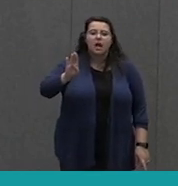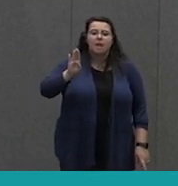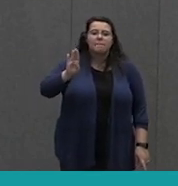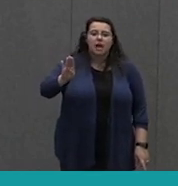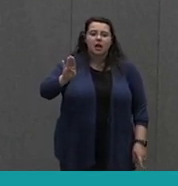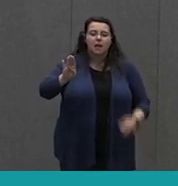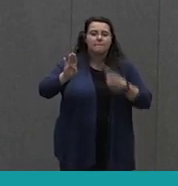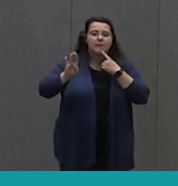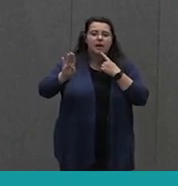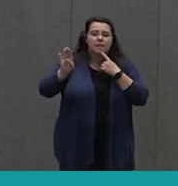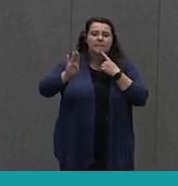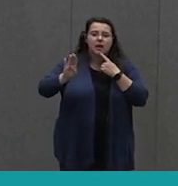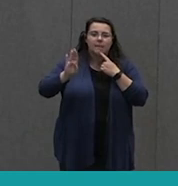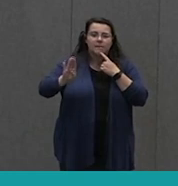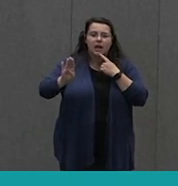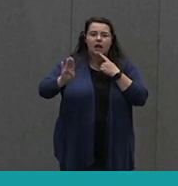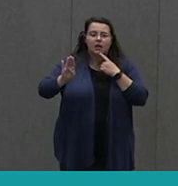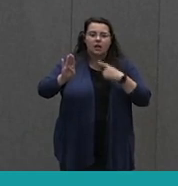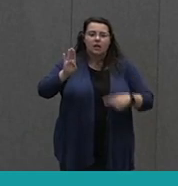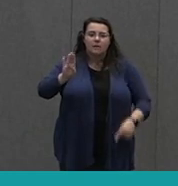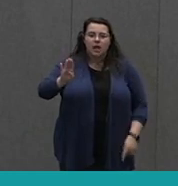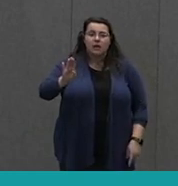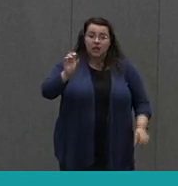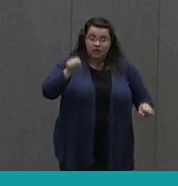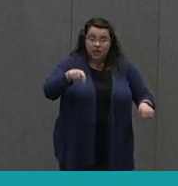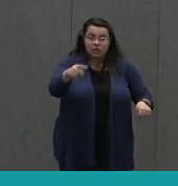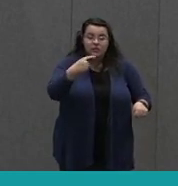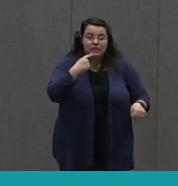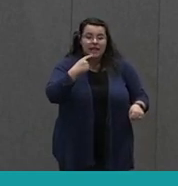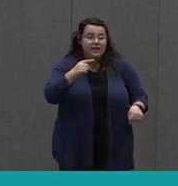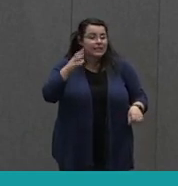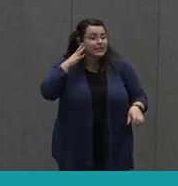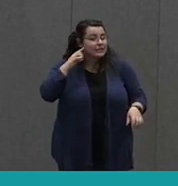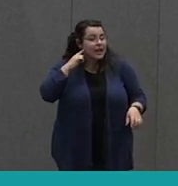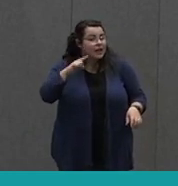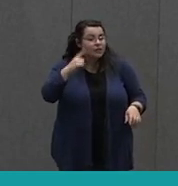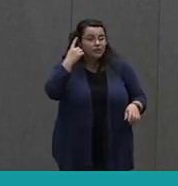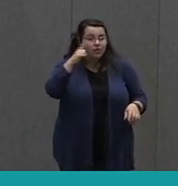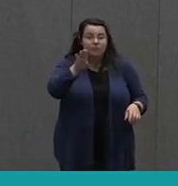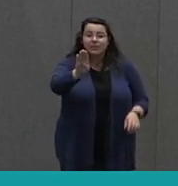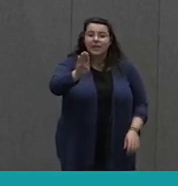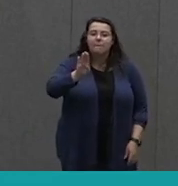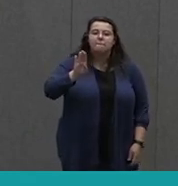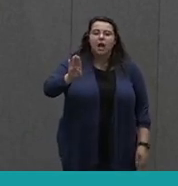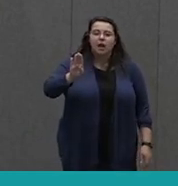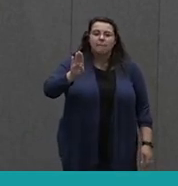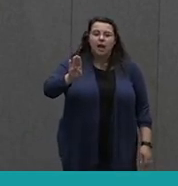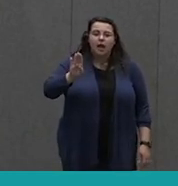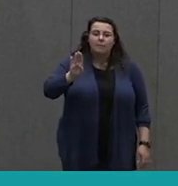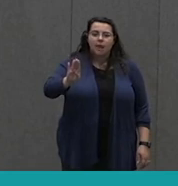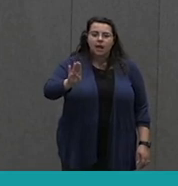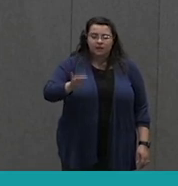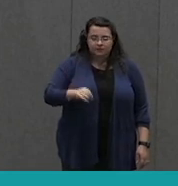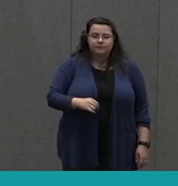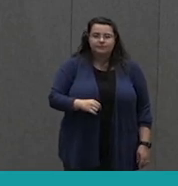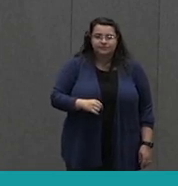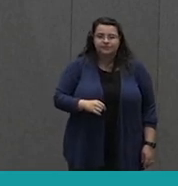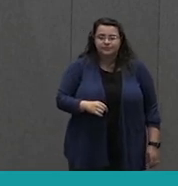And then I'm also going to choose one consonant, and I'm going to put that at the end right there of the